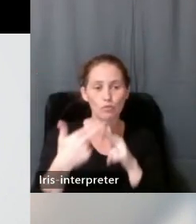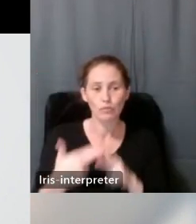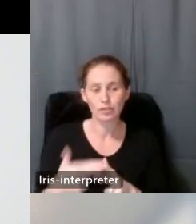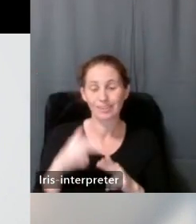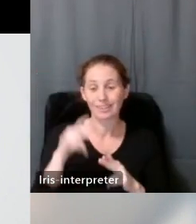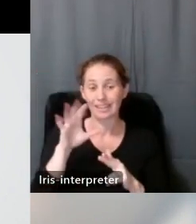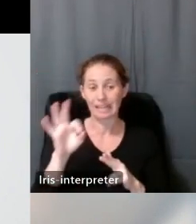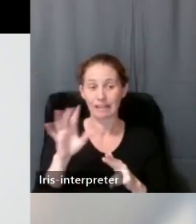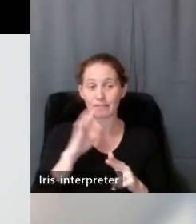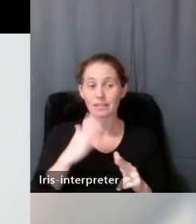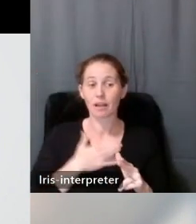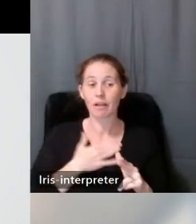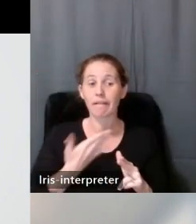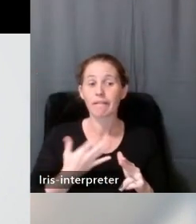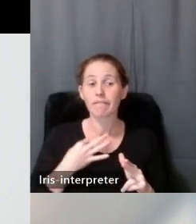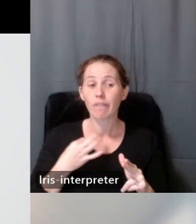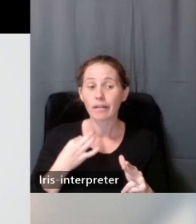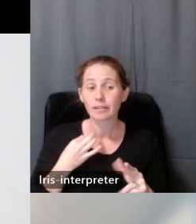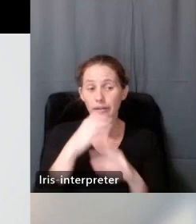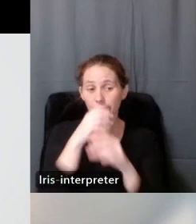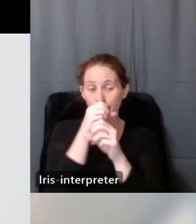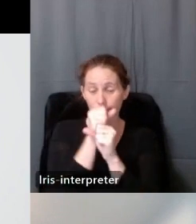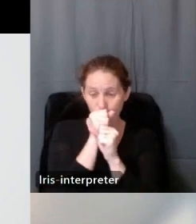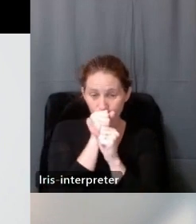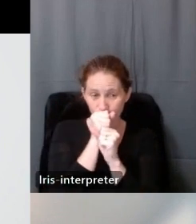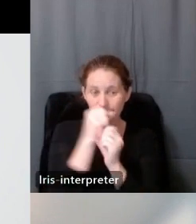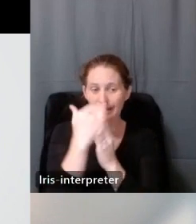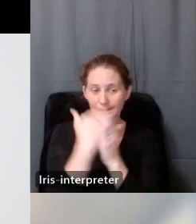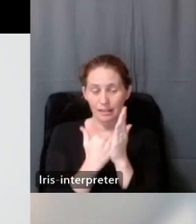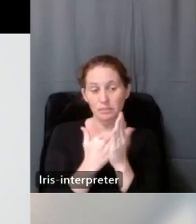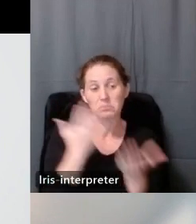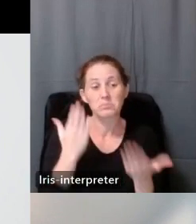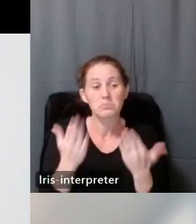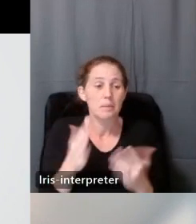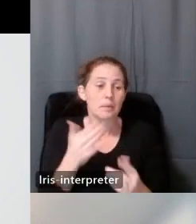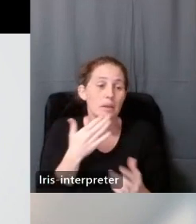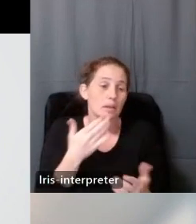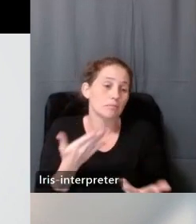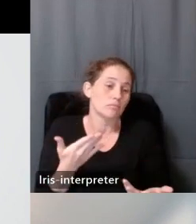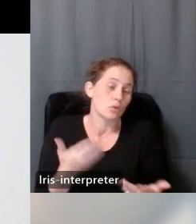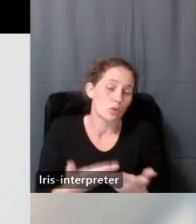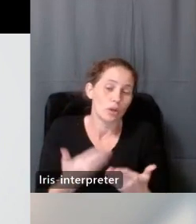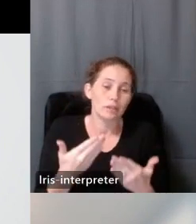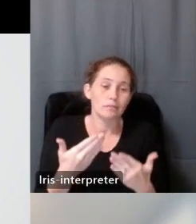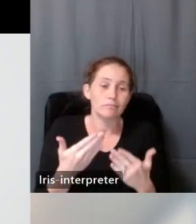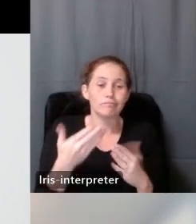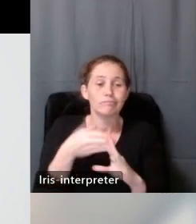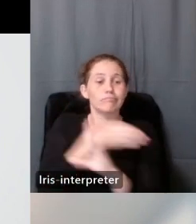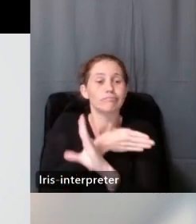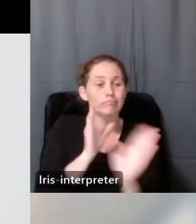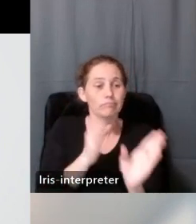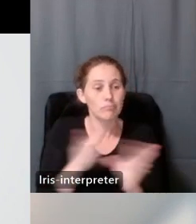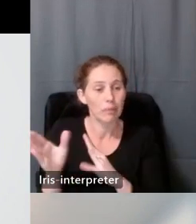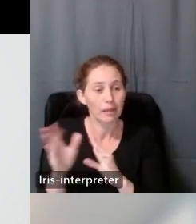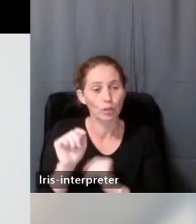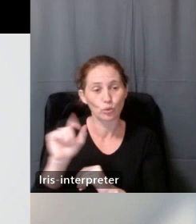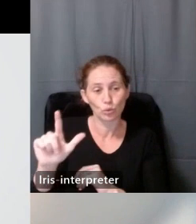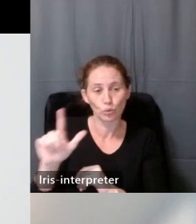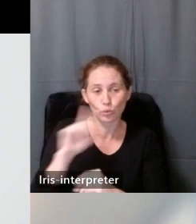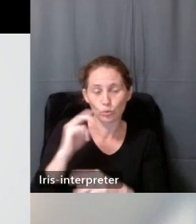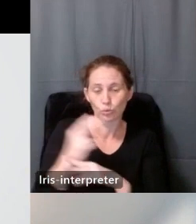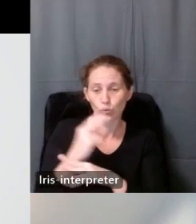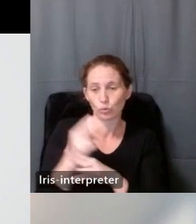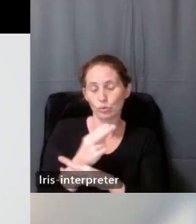long as it's voluntary and confidential, that might be an acceptable advanced planning tool to